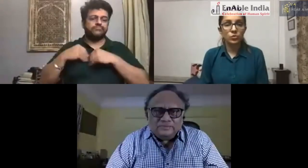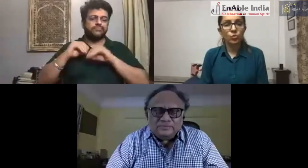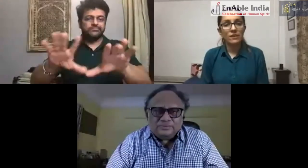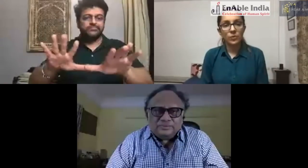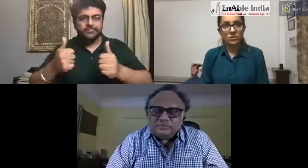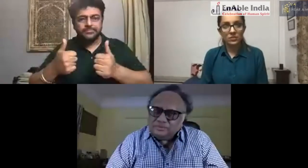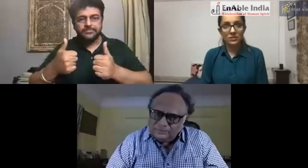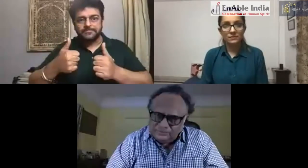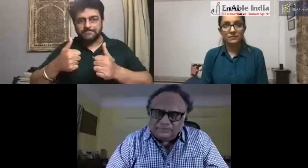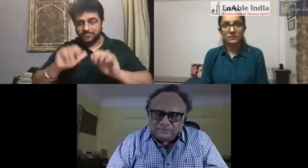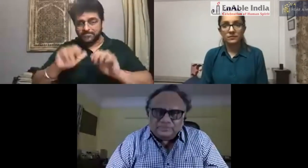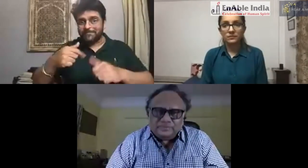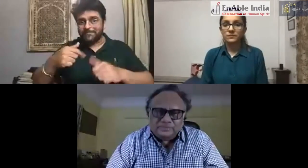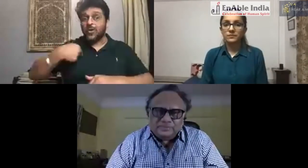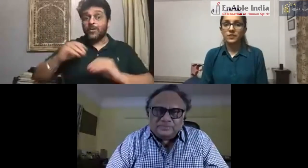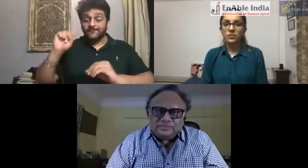people who have,